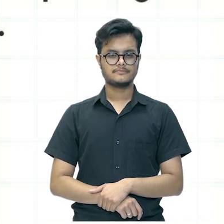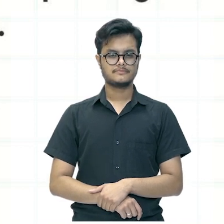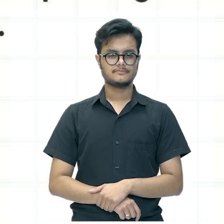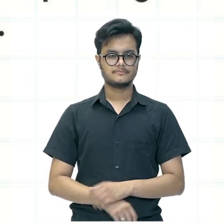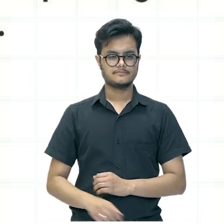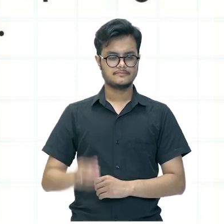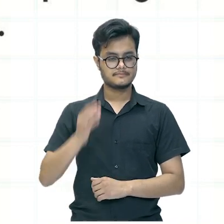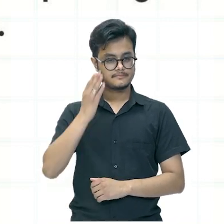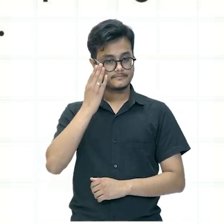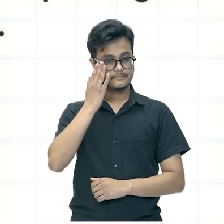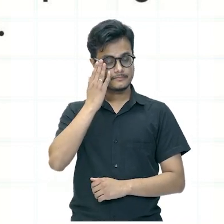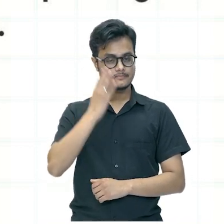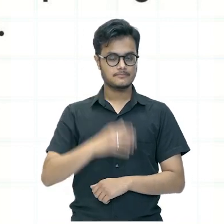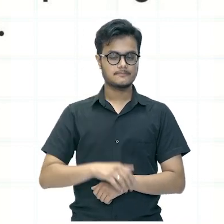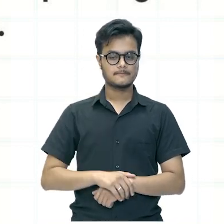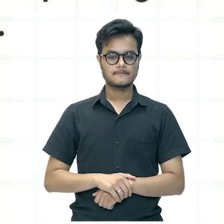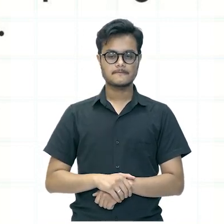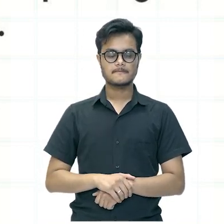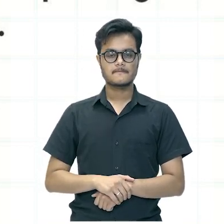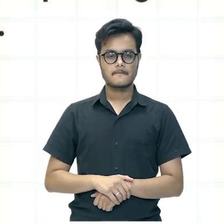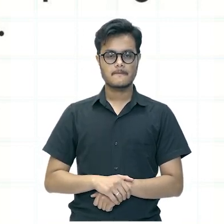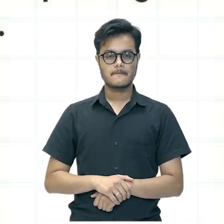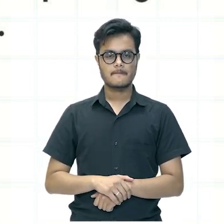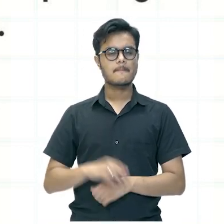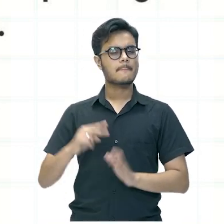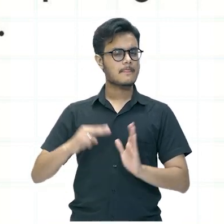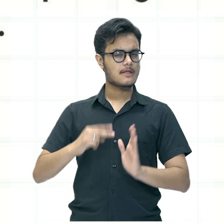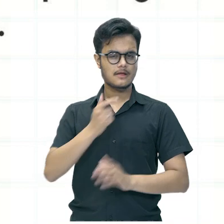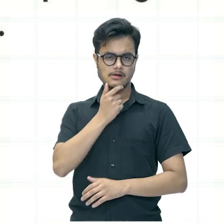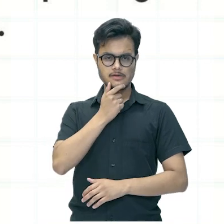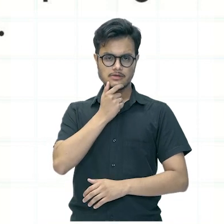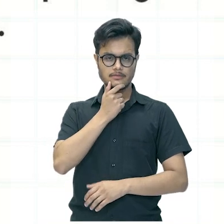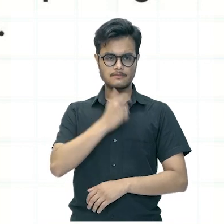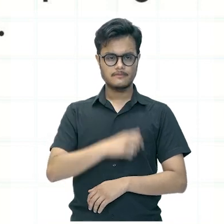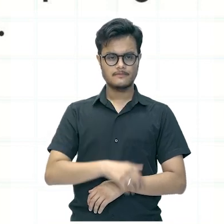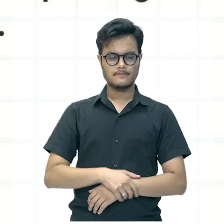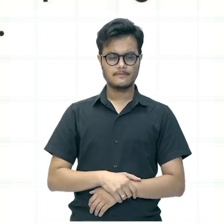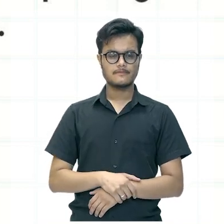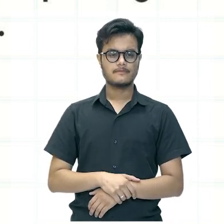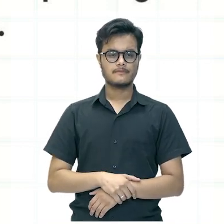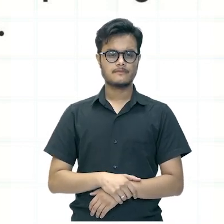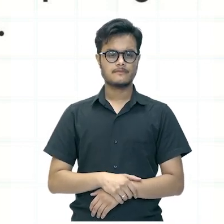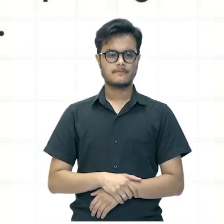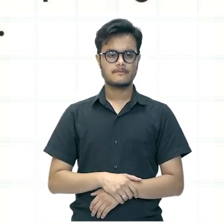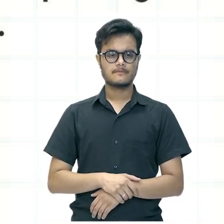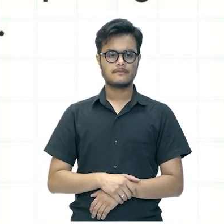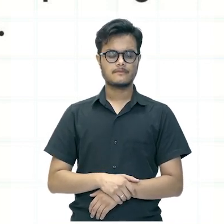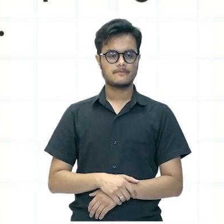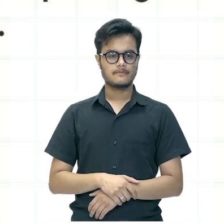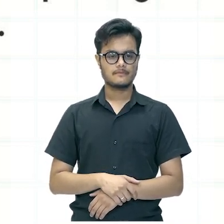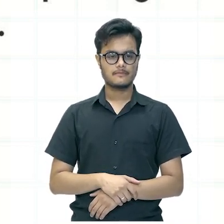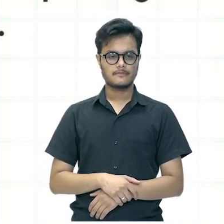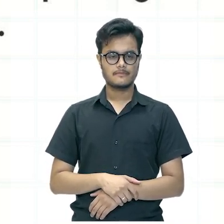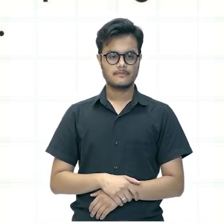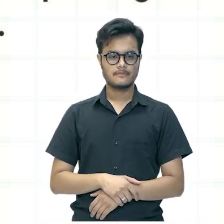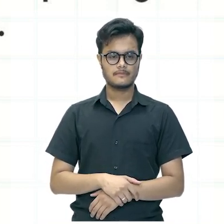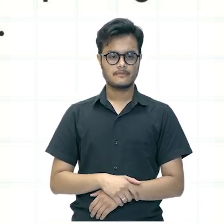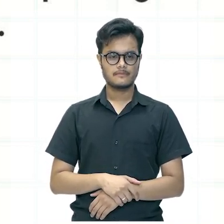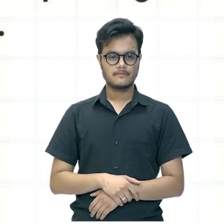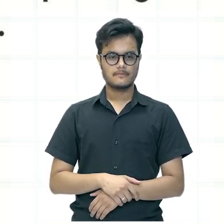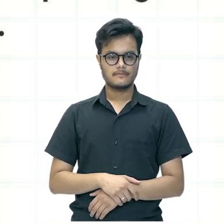or drugs. 6. Change in sleeping patterns. 7.